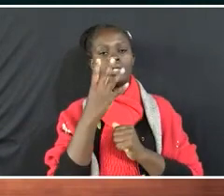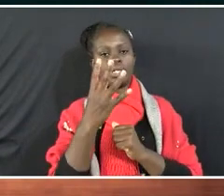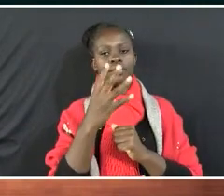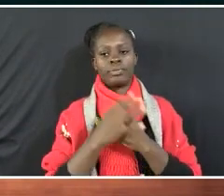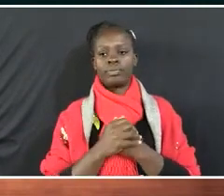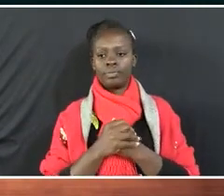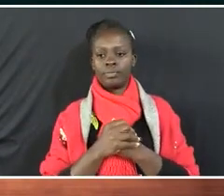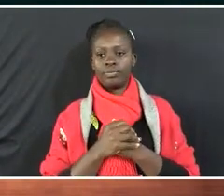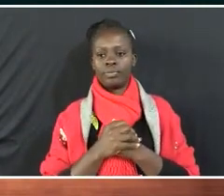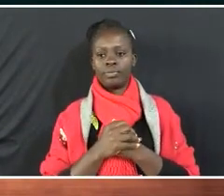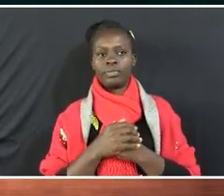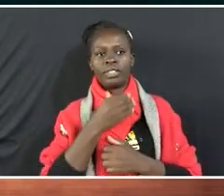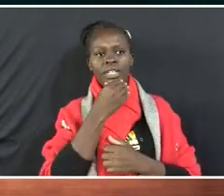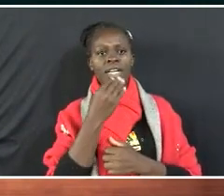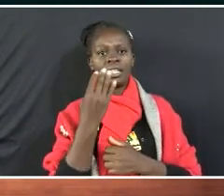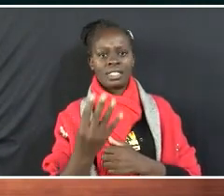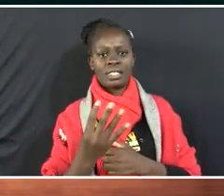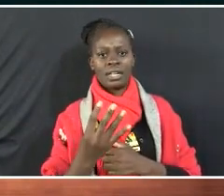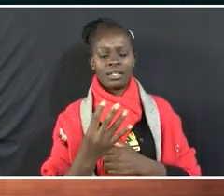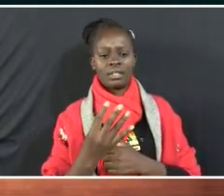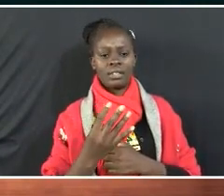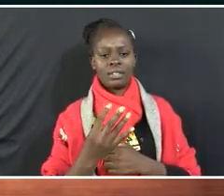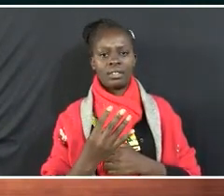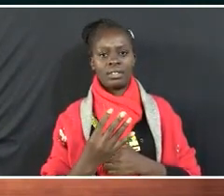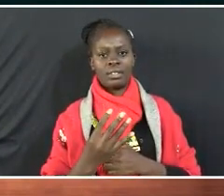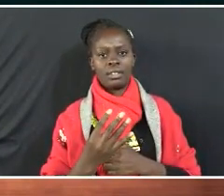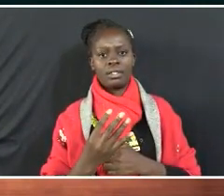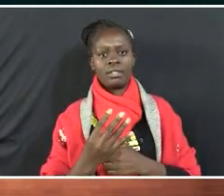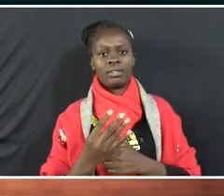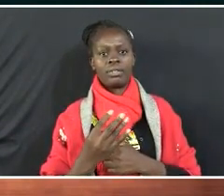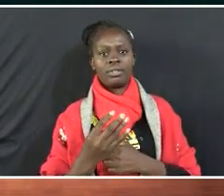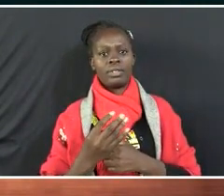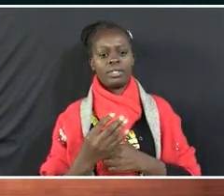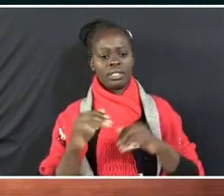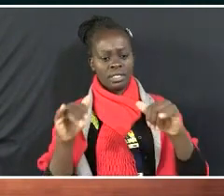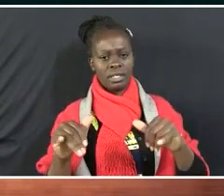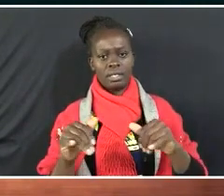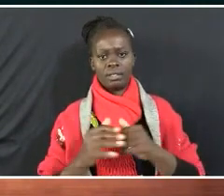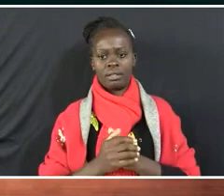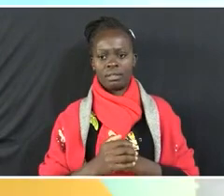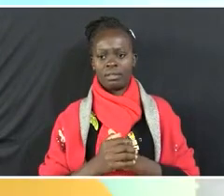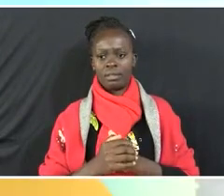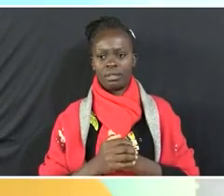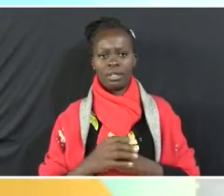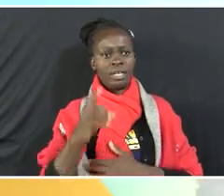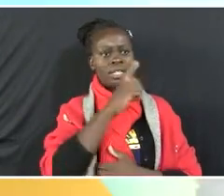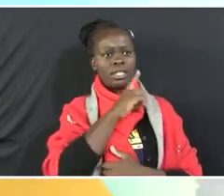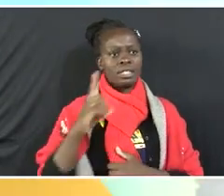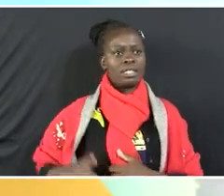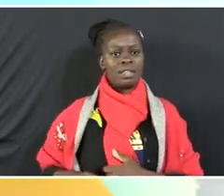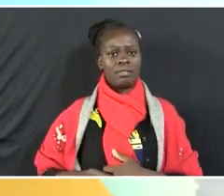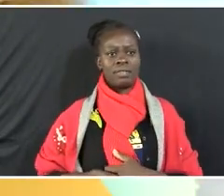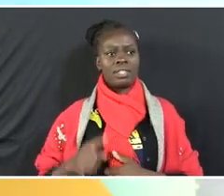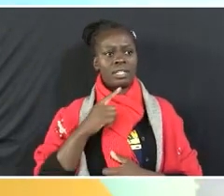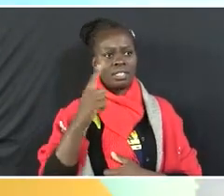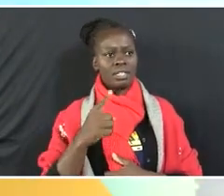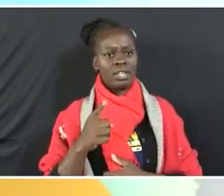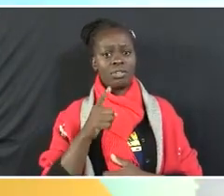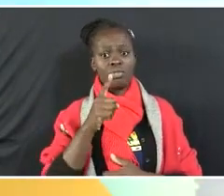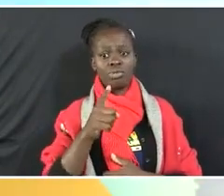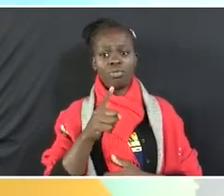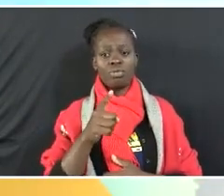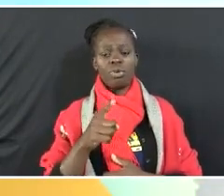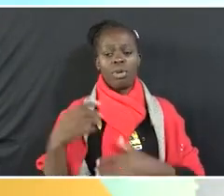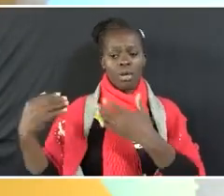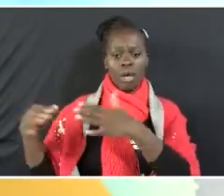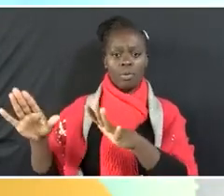Absalom returned to his own house and did not see the king's face. Now that's not how to address issues. I'd let him go to his room.